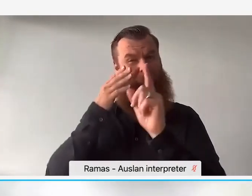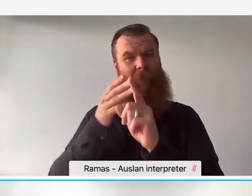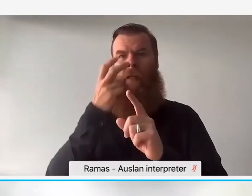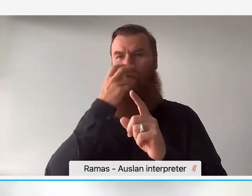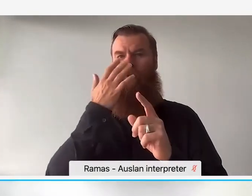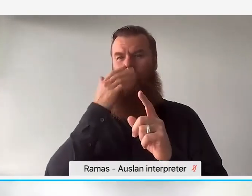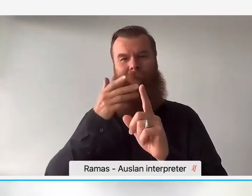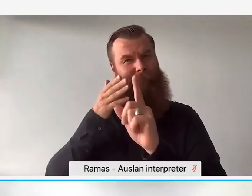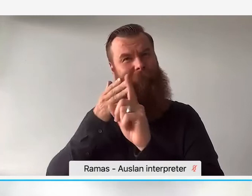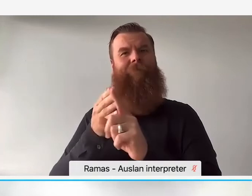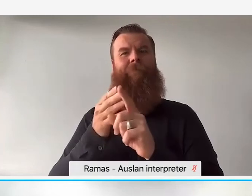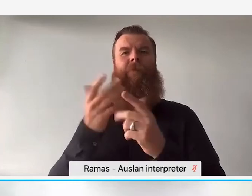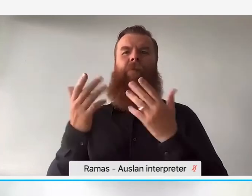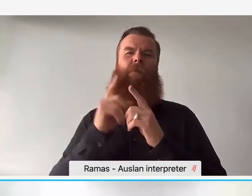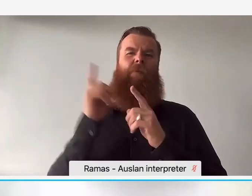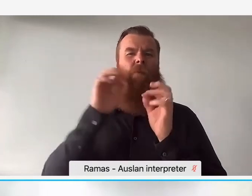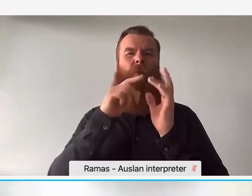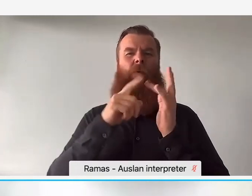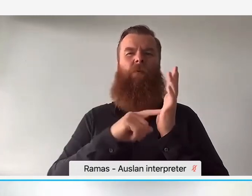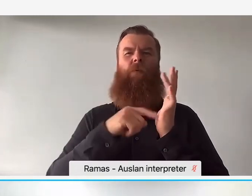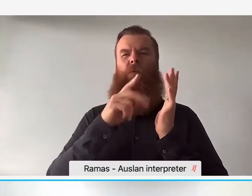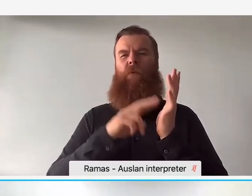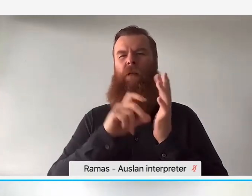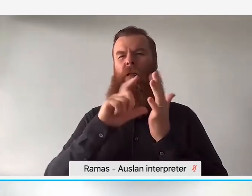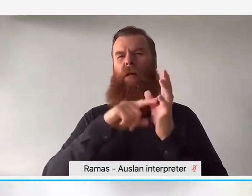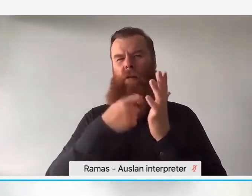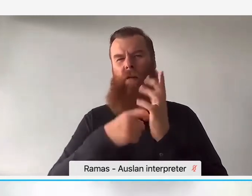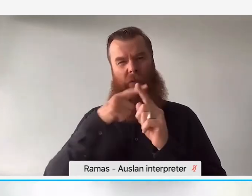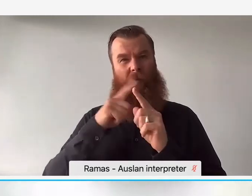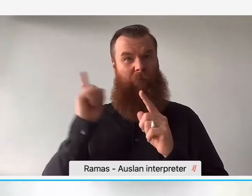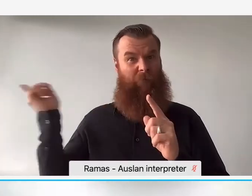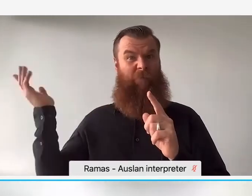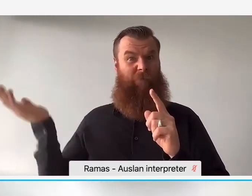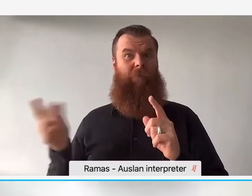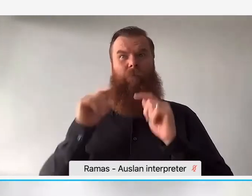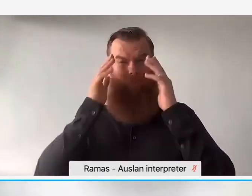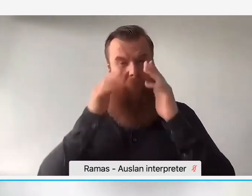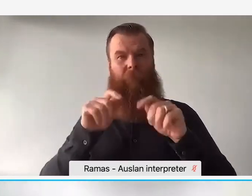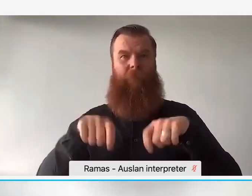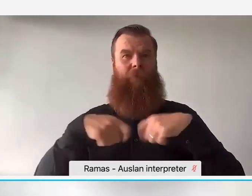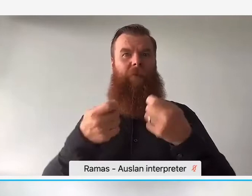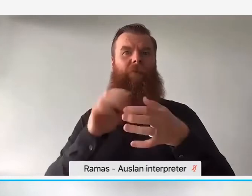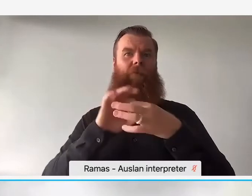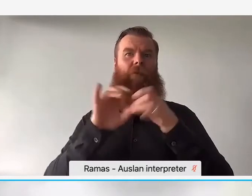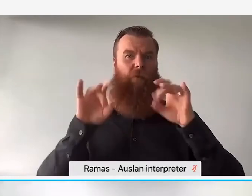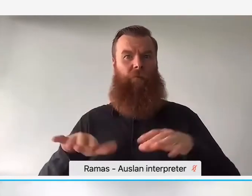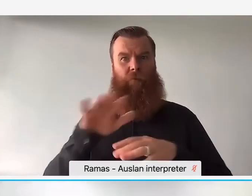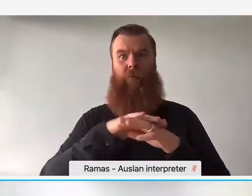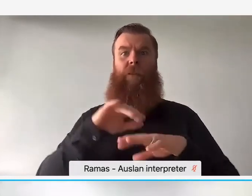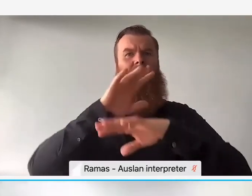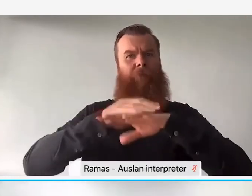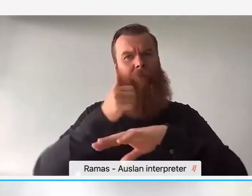are the largest non-faith-based aged care provider in Australia, and we were formed from the merger